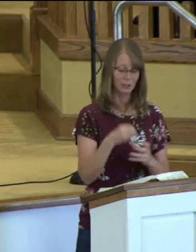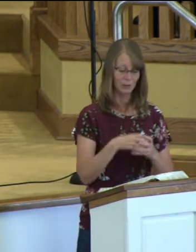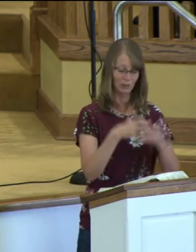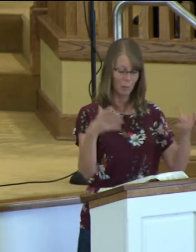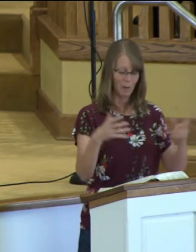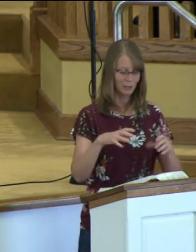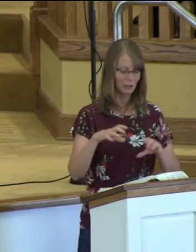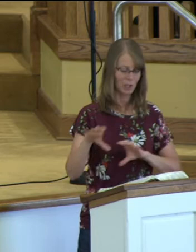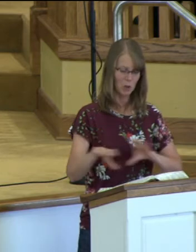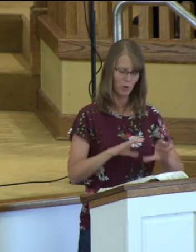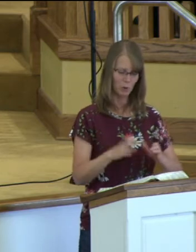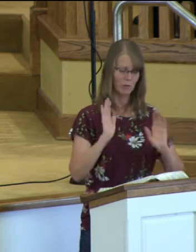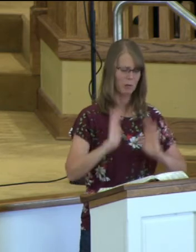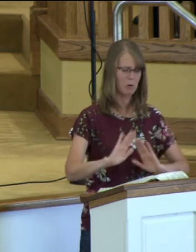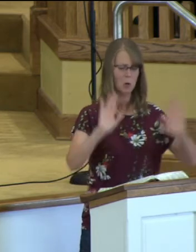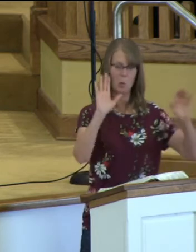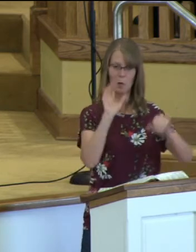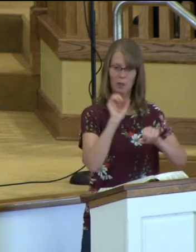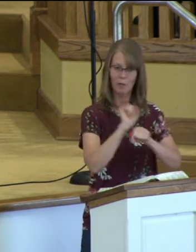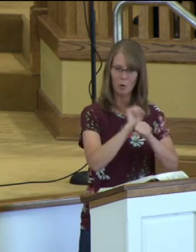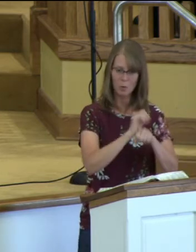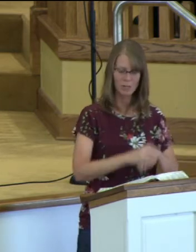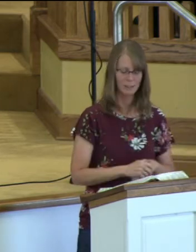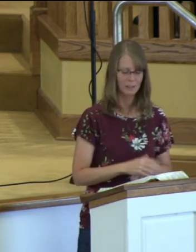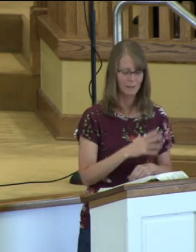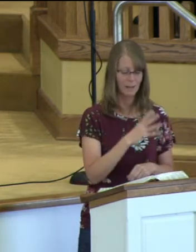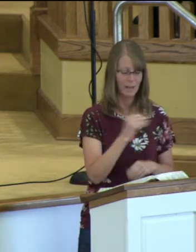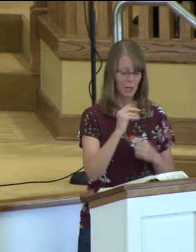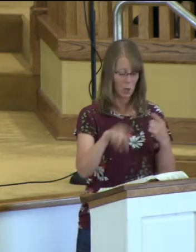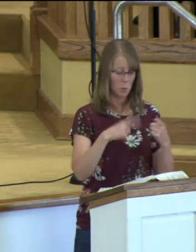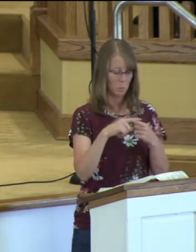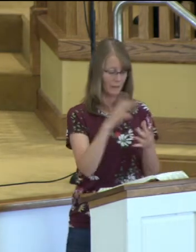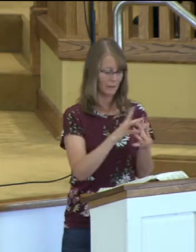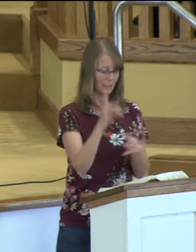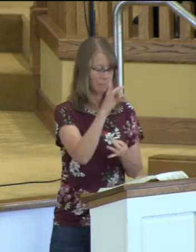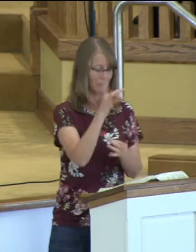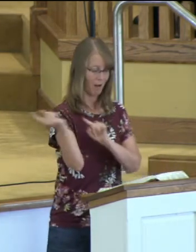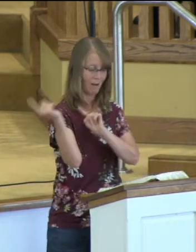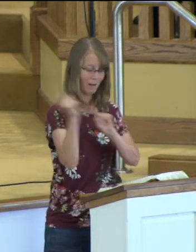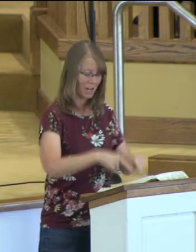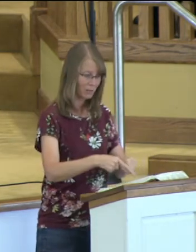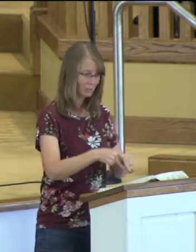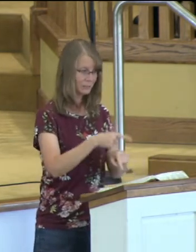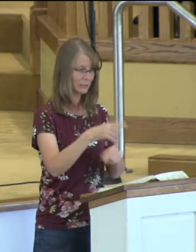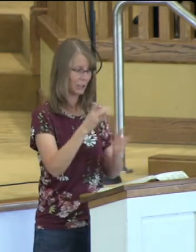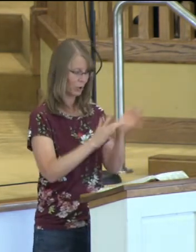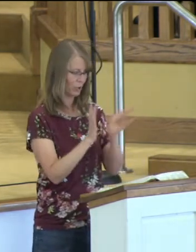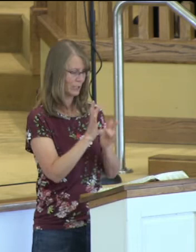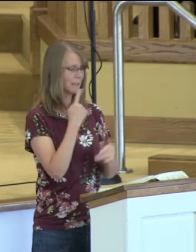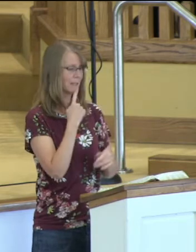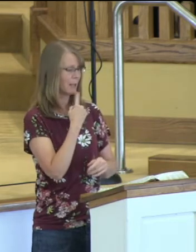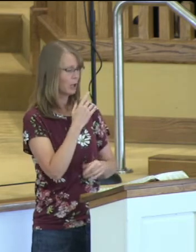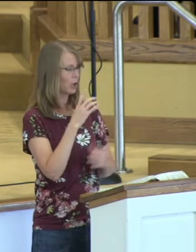doing greater works. Didn't Jesus Christ say that? That when the Spirit has come, you'll even do greater works?